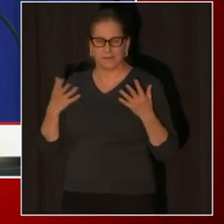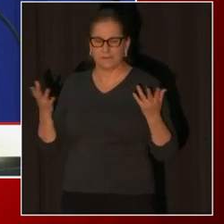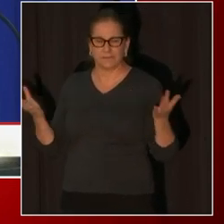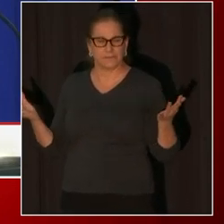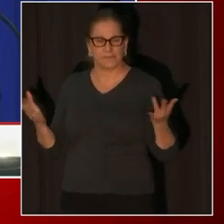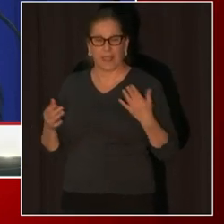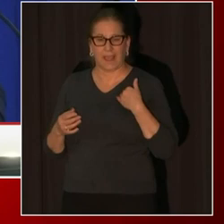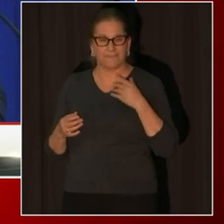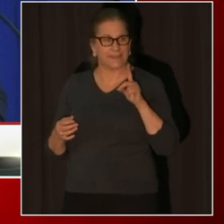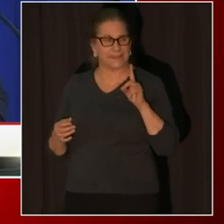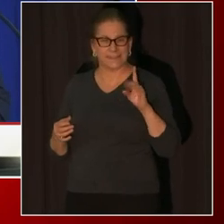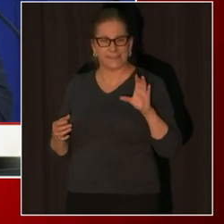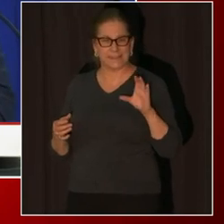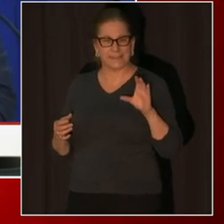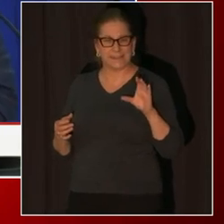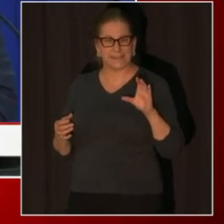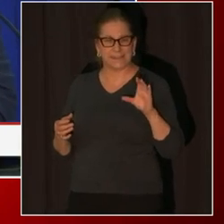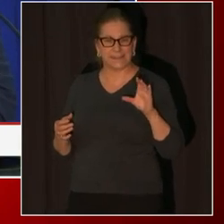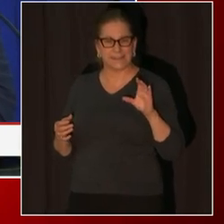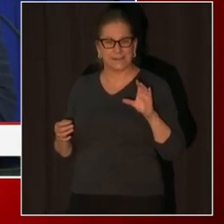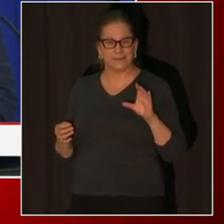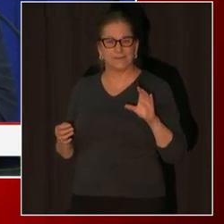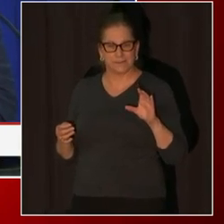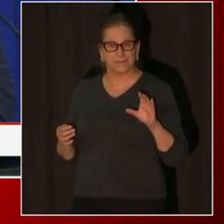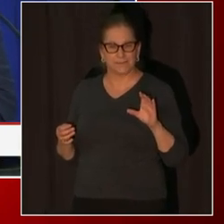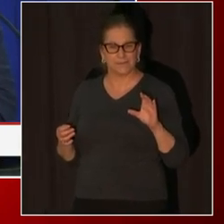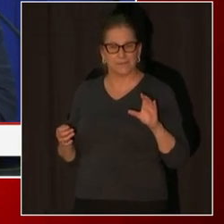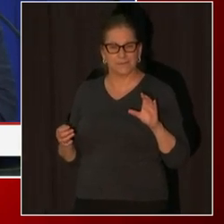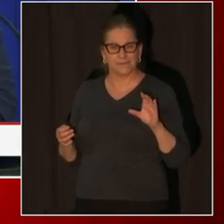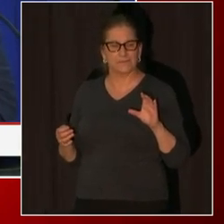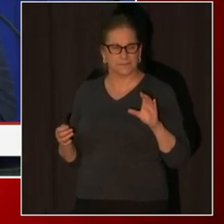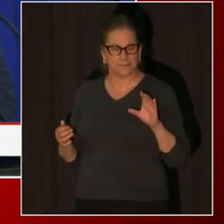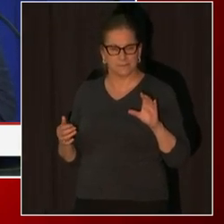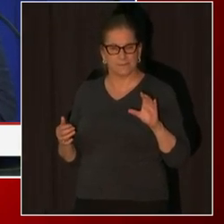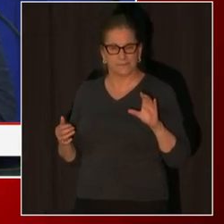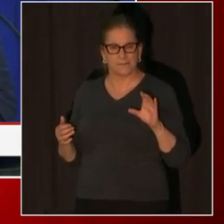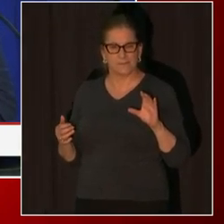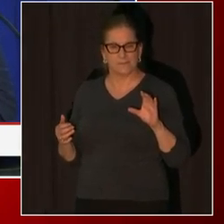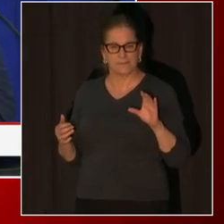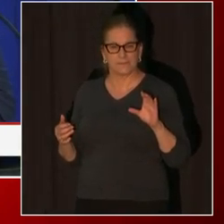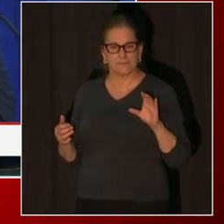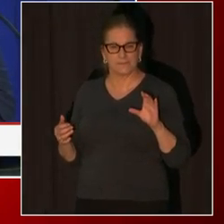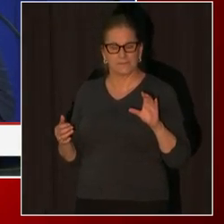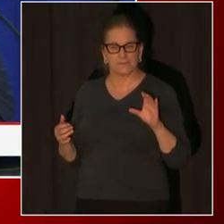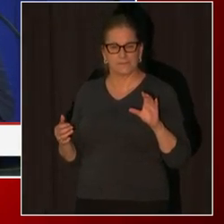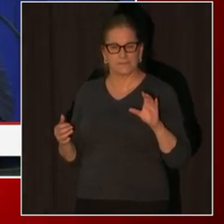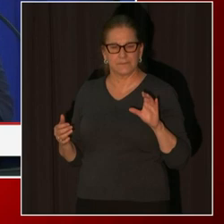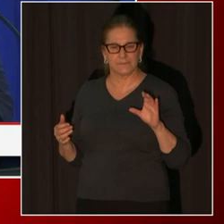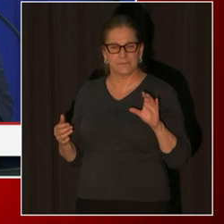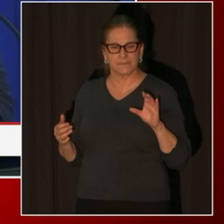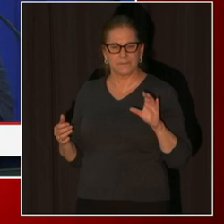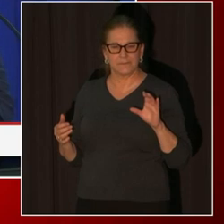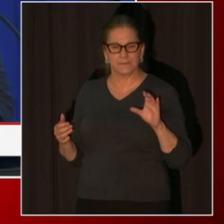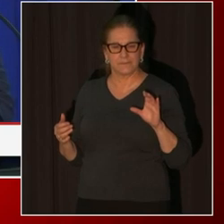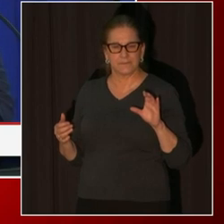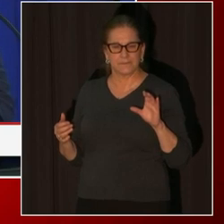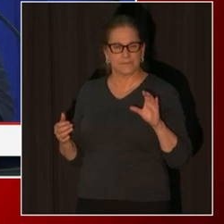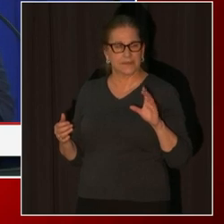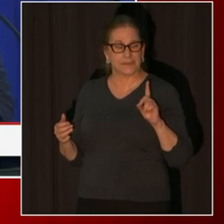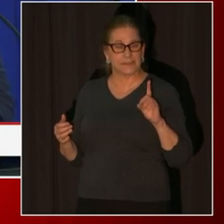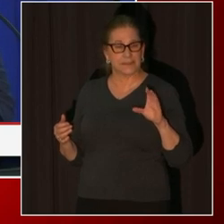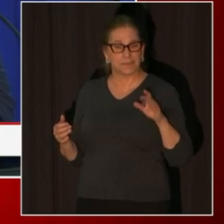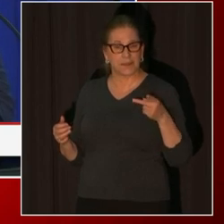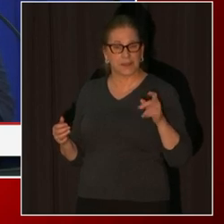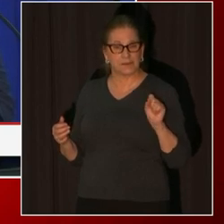process works. When the mayor sets the budget for DCPS, there's then an allocation of budgets